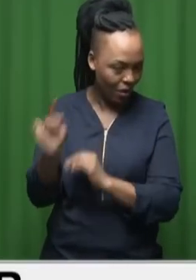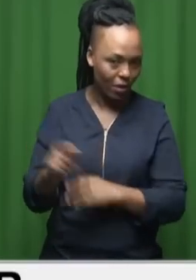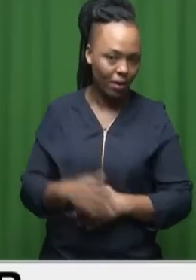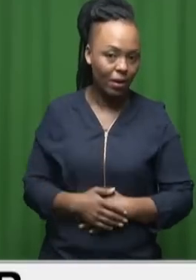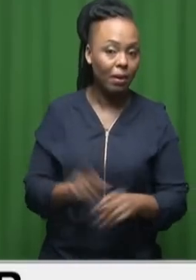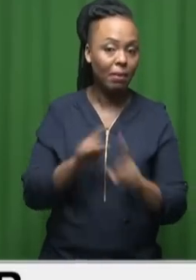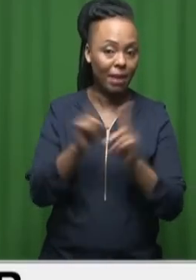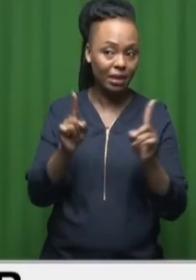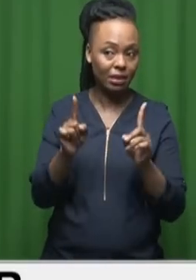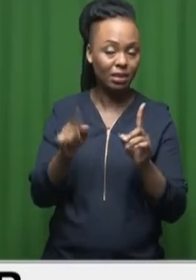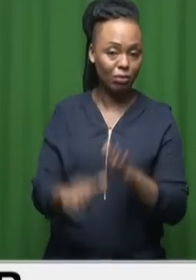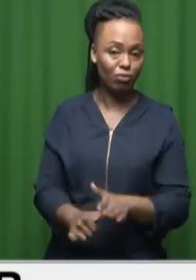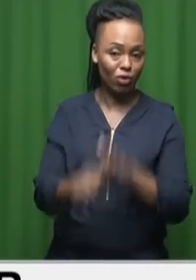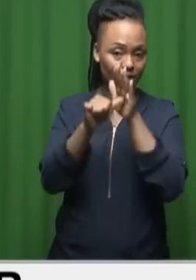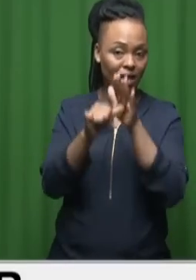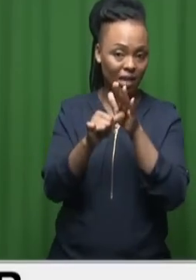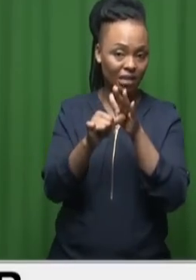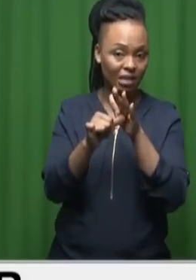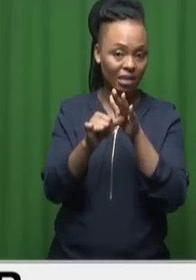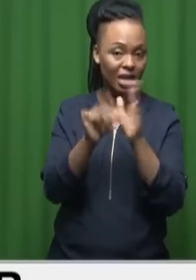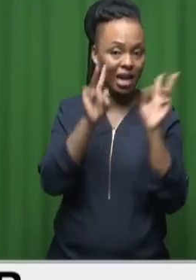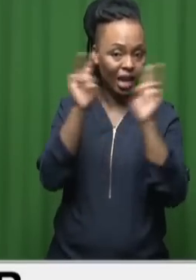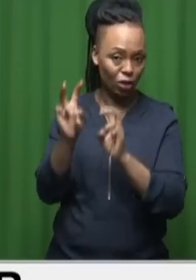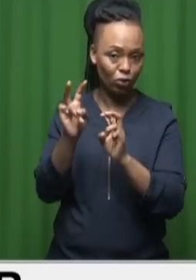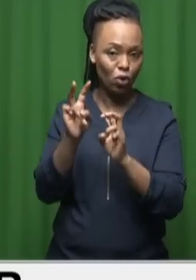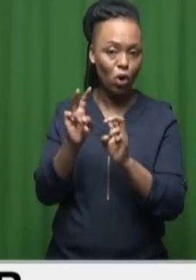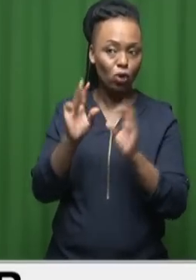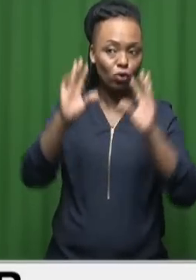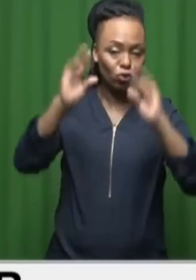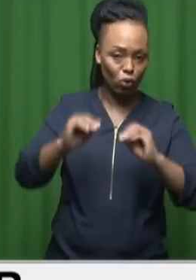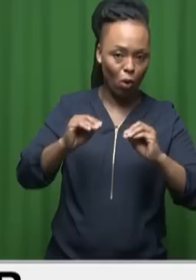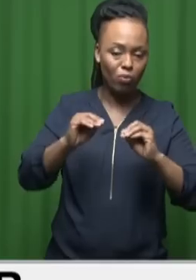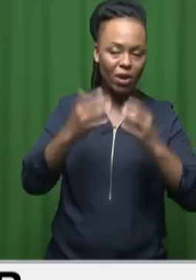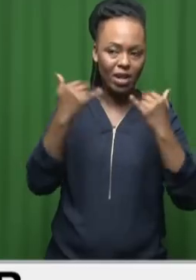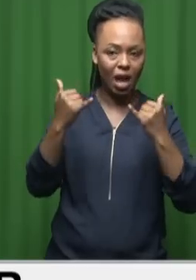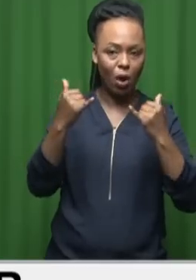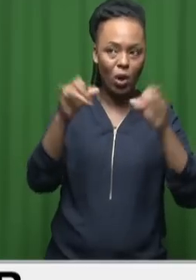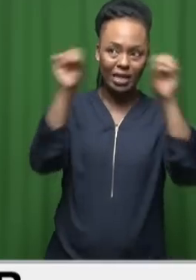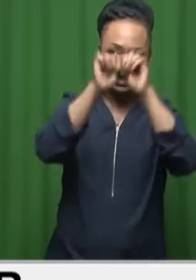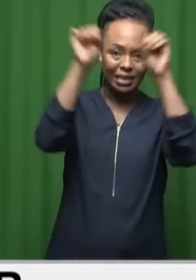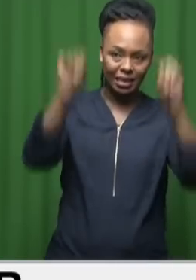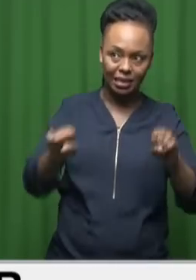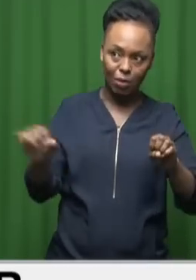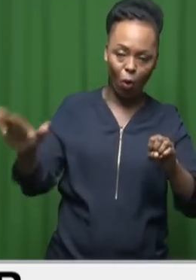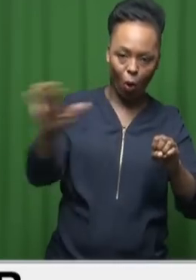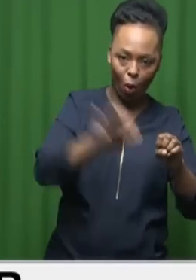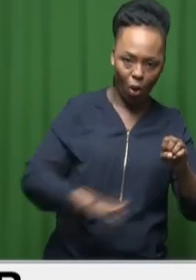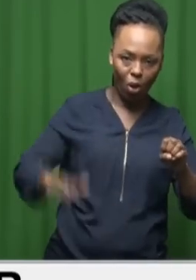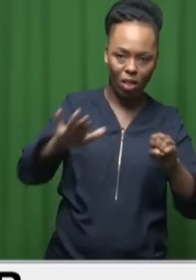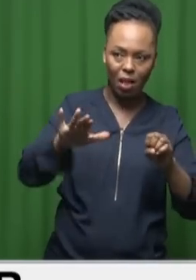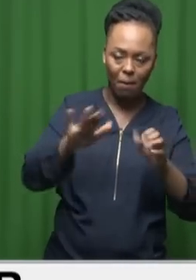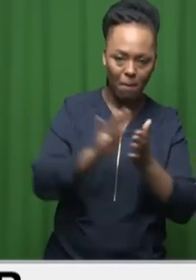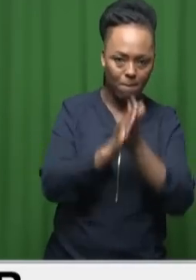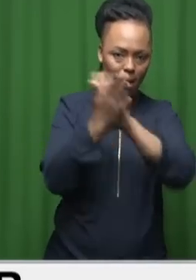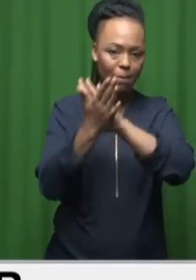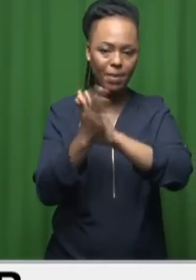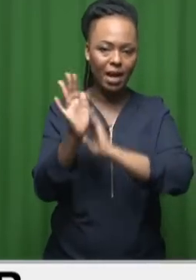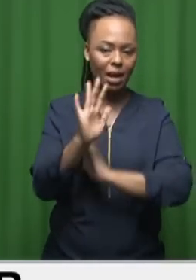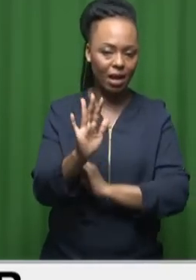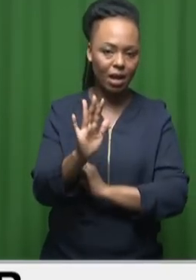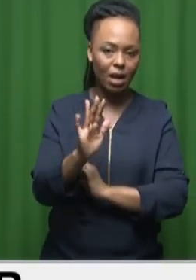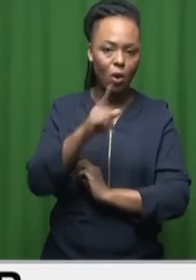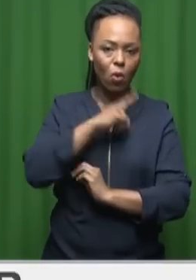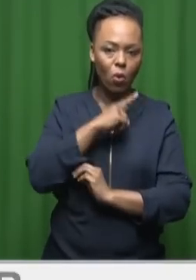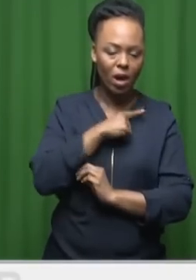factor to stop the whole grid from collapsing. And remember also that there are lots of shoots,